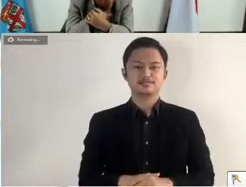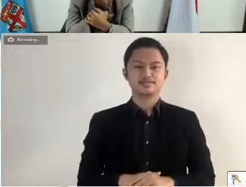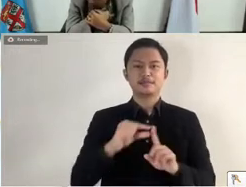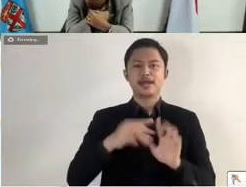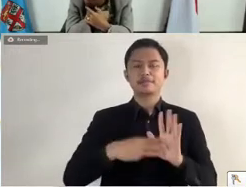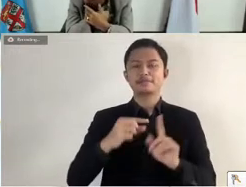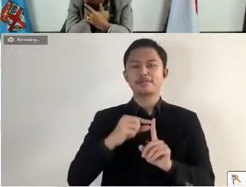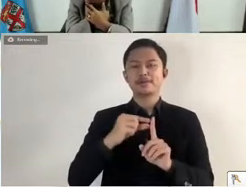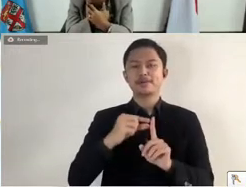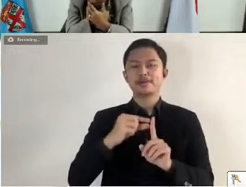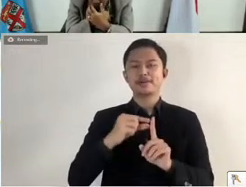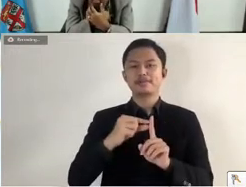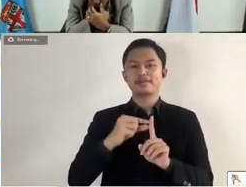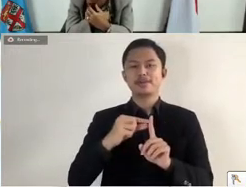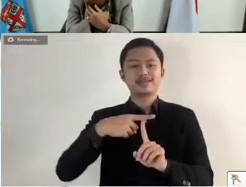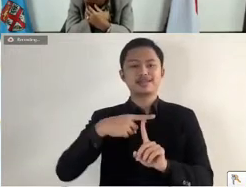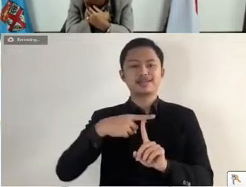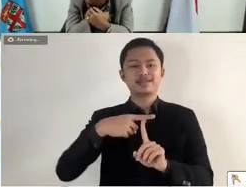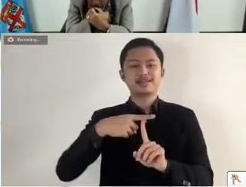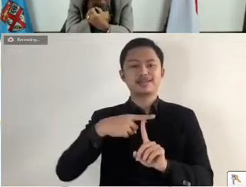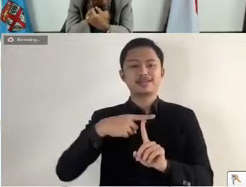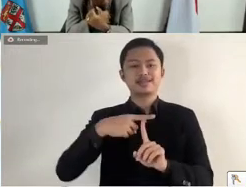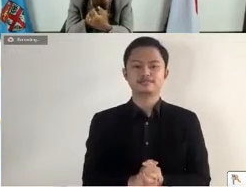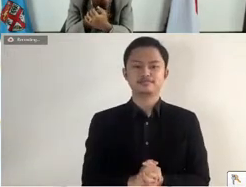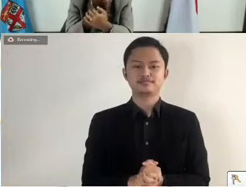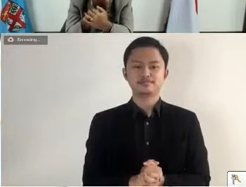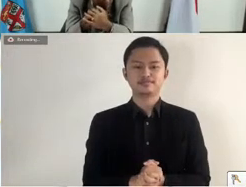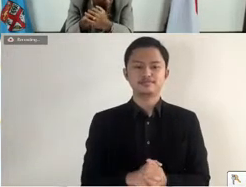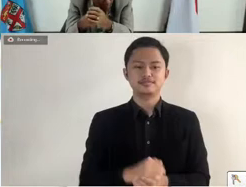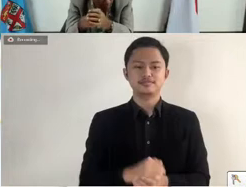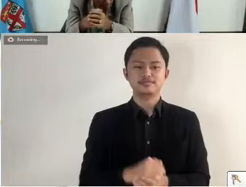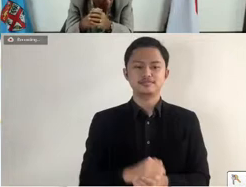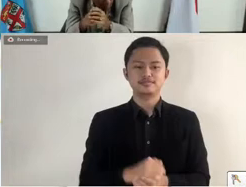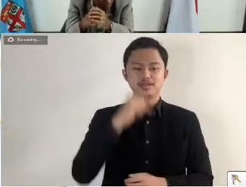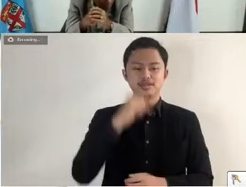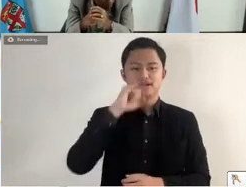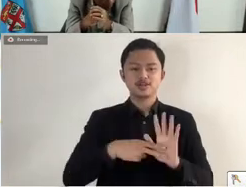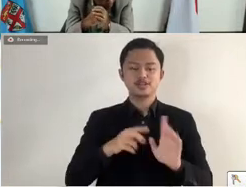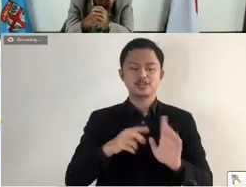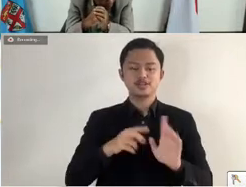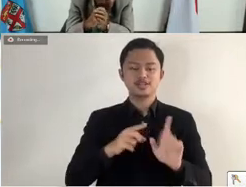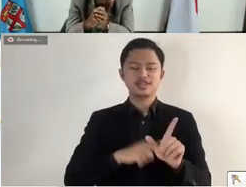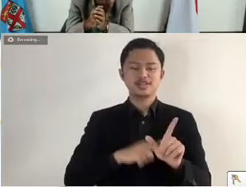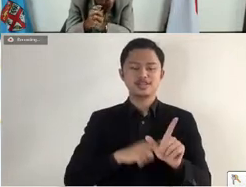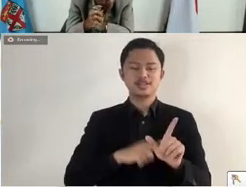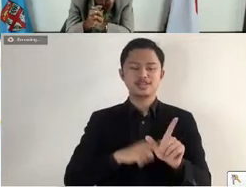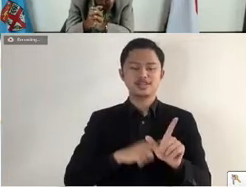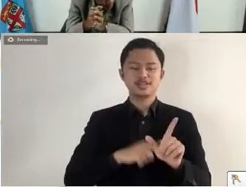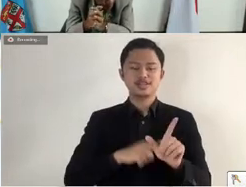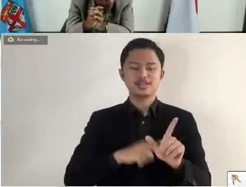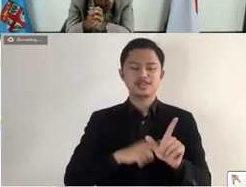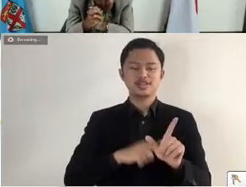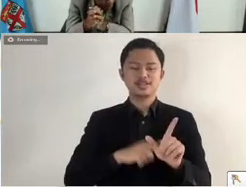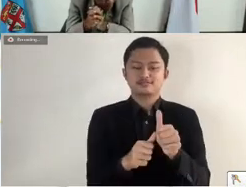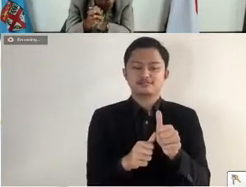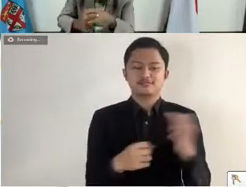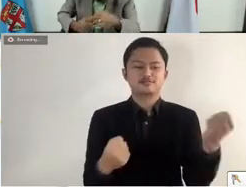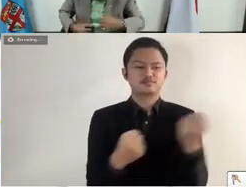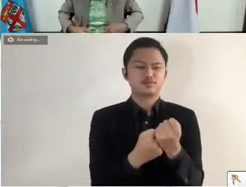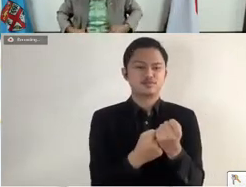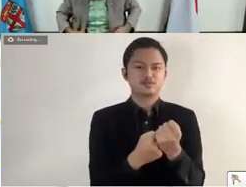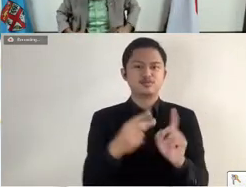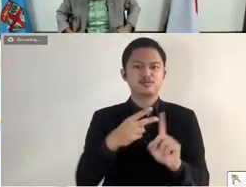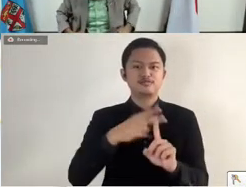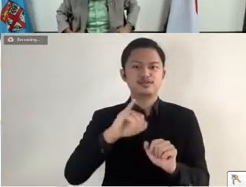We have Major Johnny K. Verebasaga, Staff Officer Training Directorate, Peace Support Operations, Fiji